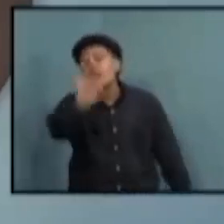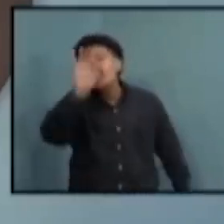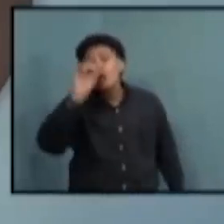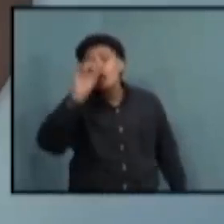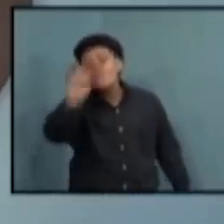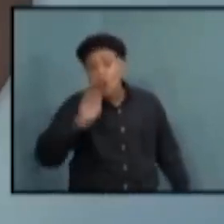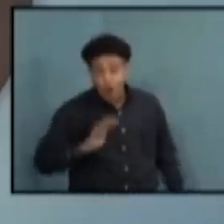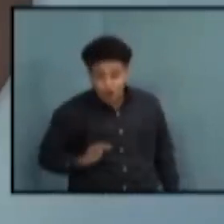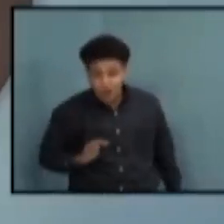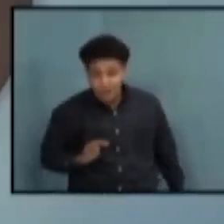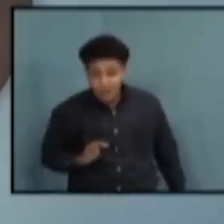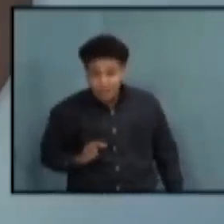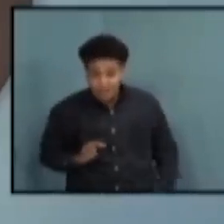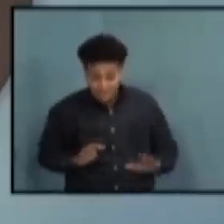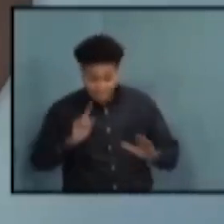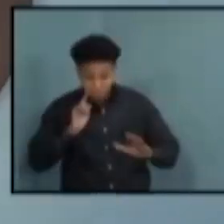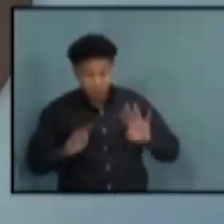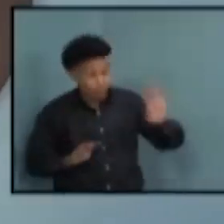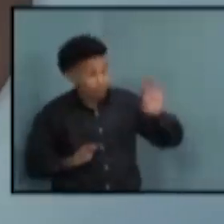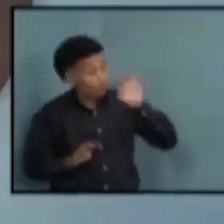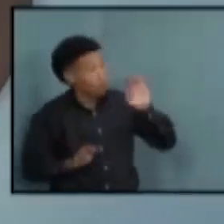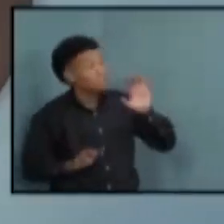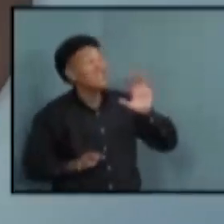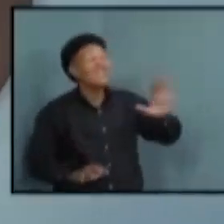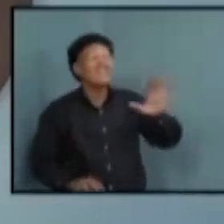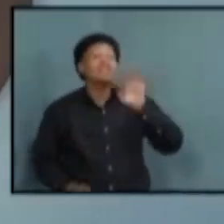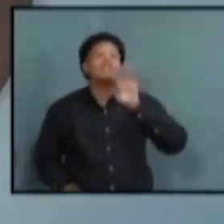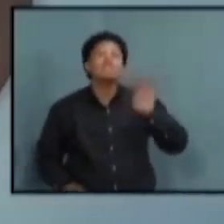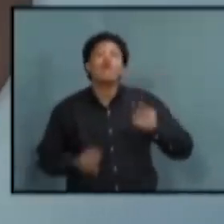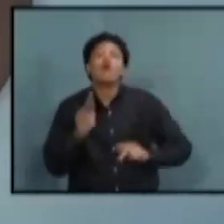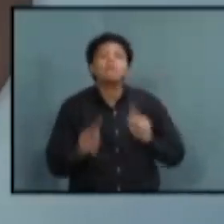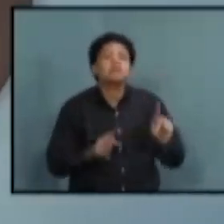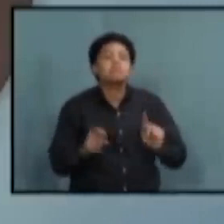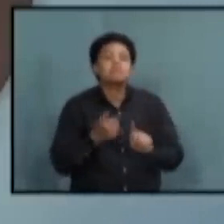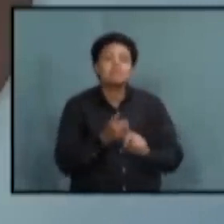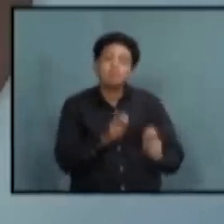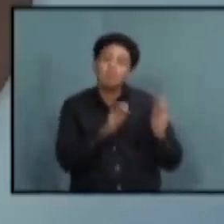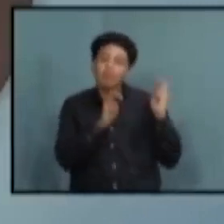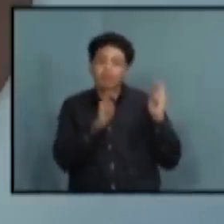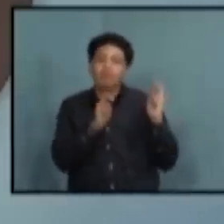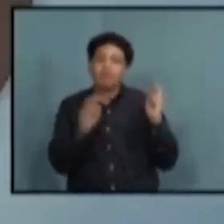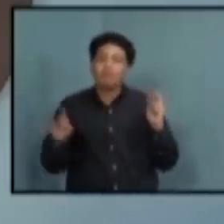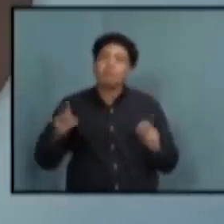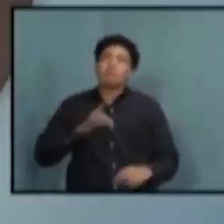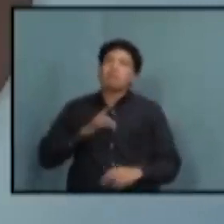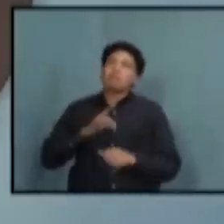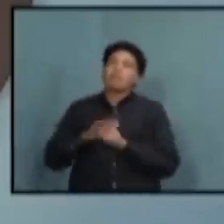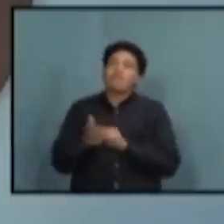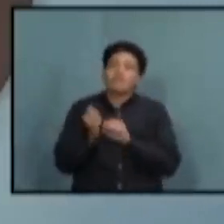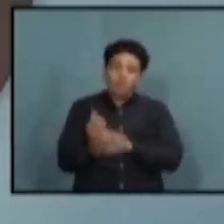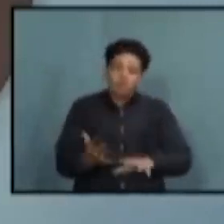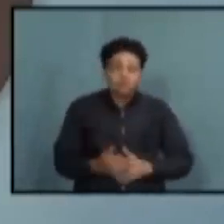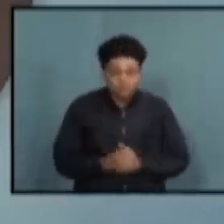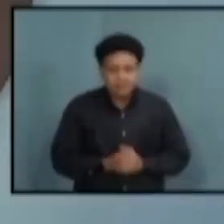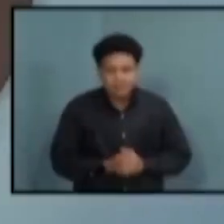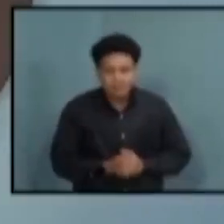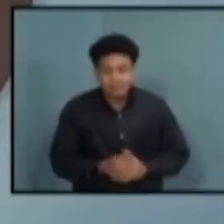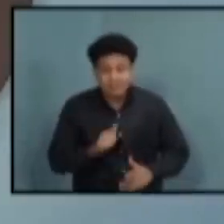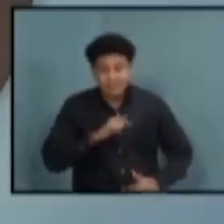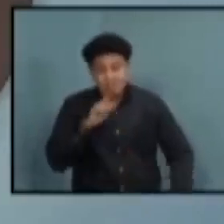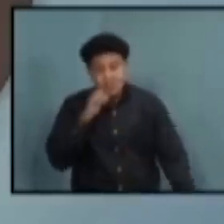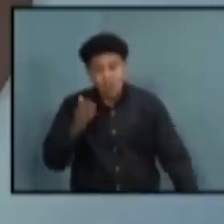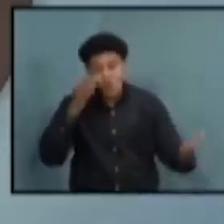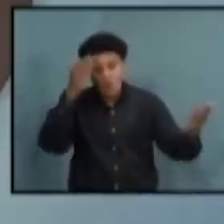26,904, and 454 persons have died due to the pandemic. I